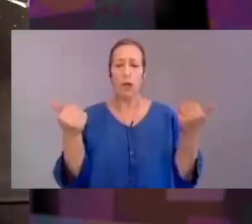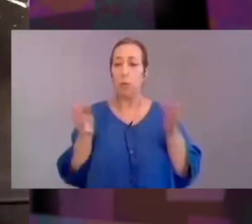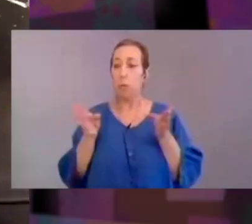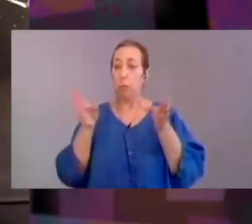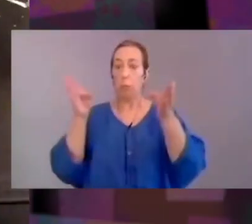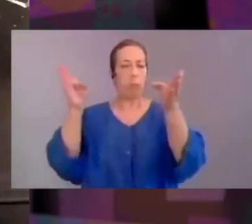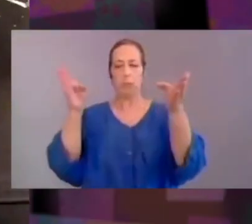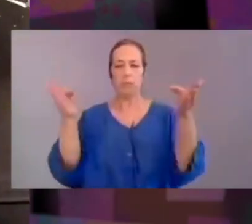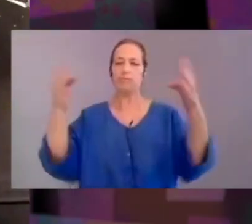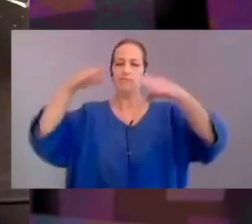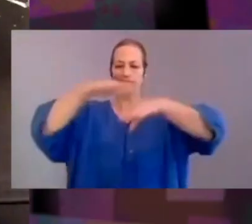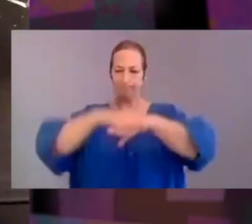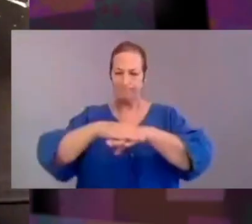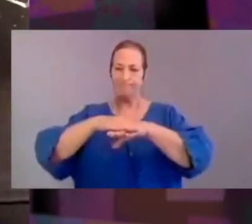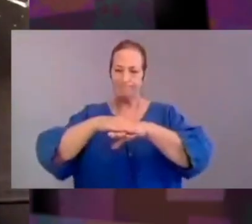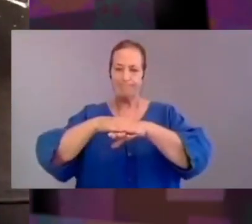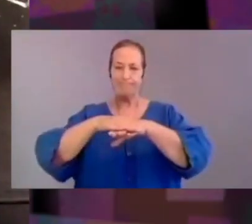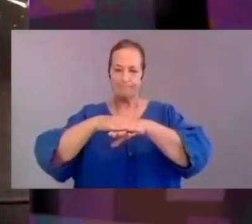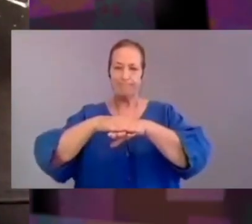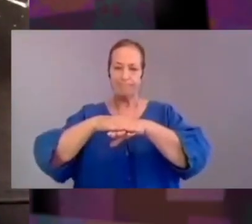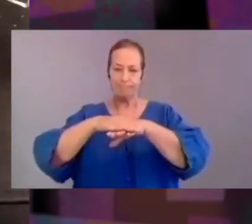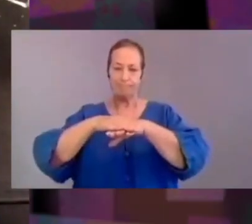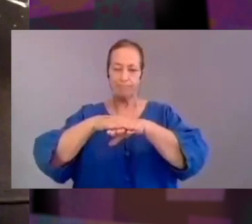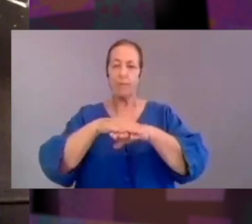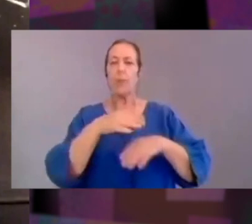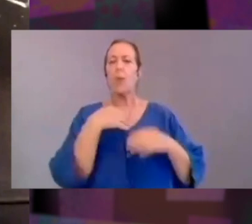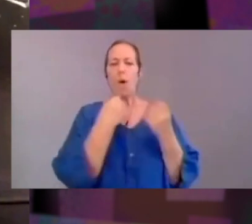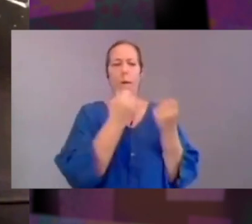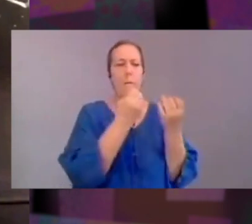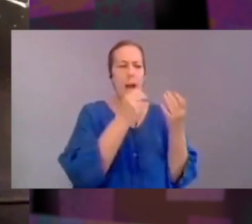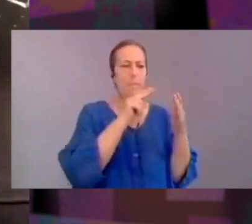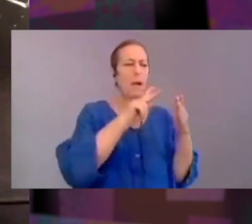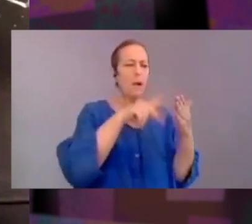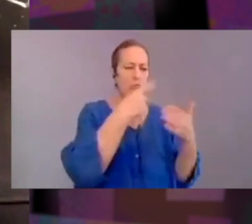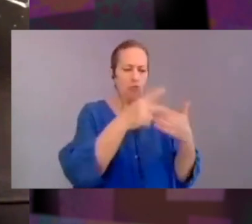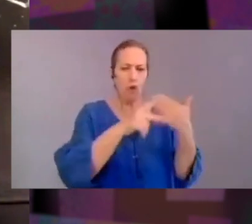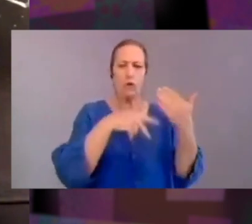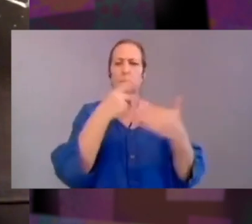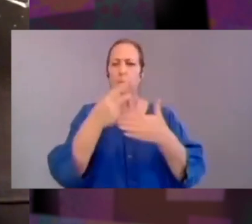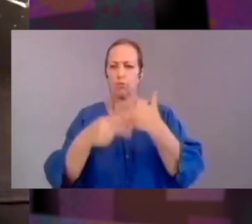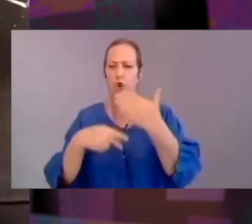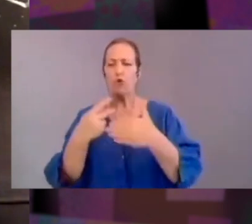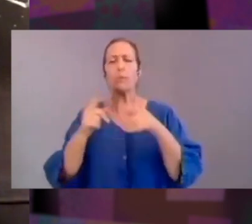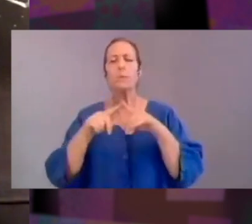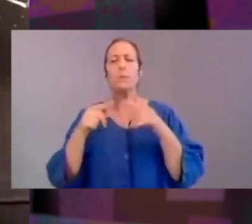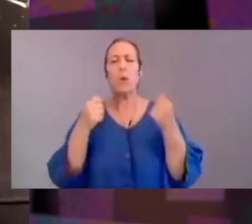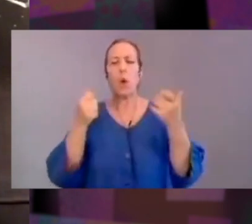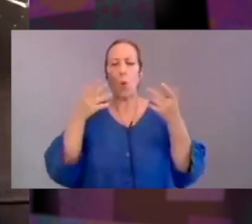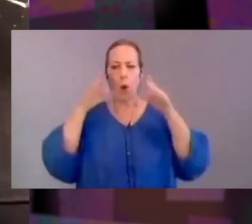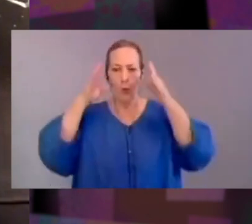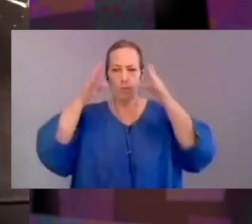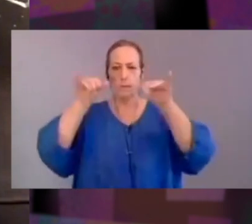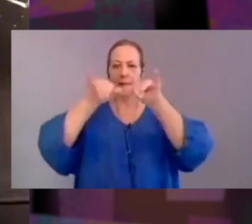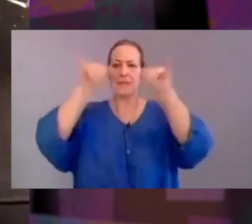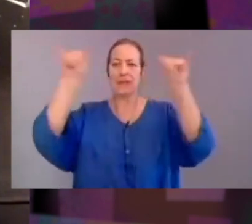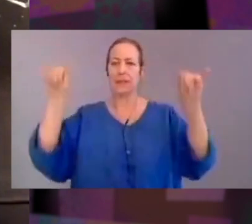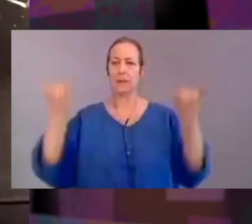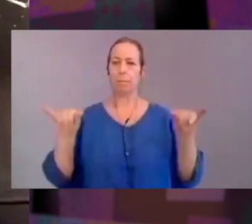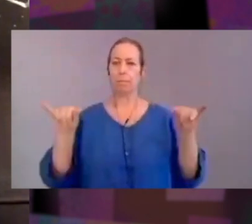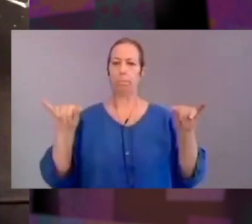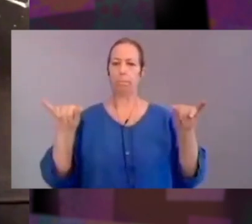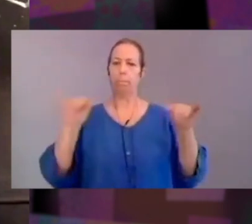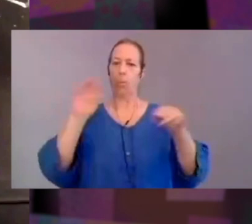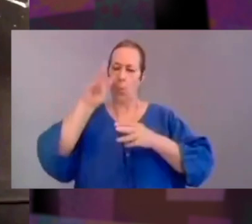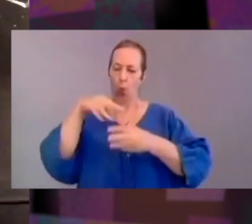individual programs, our mission aims us towards systems change for a more just and equitable world, which means engaging in